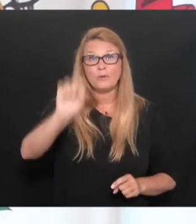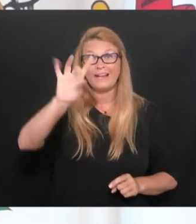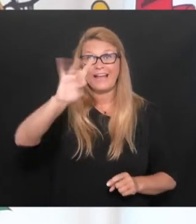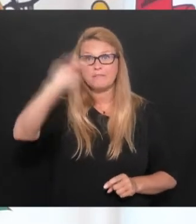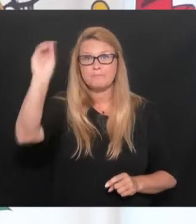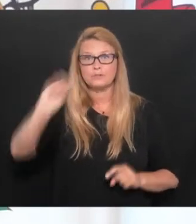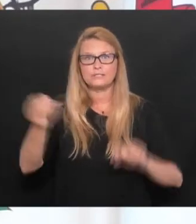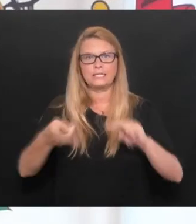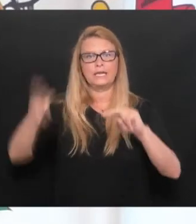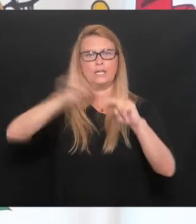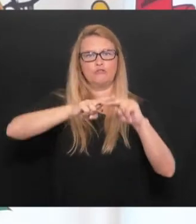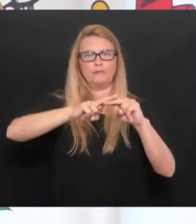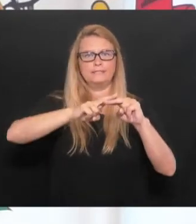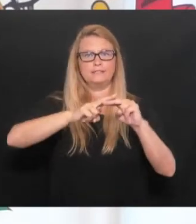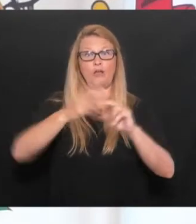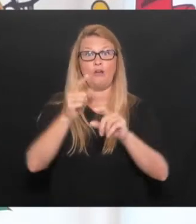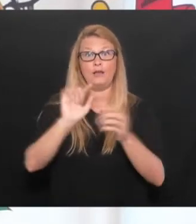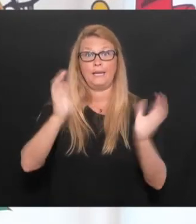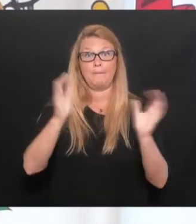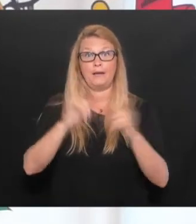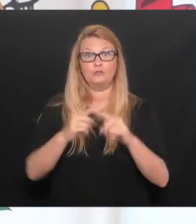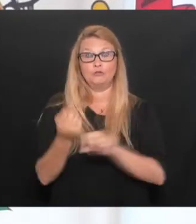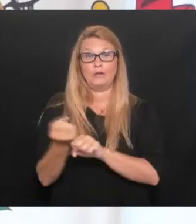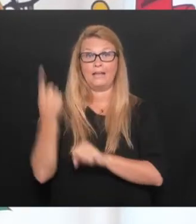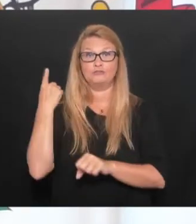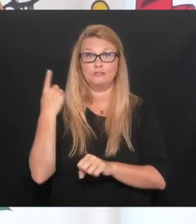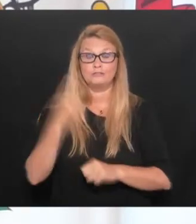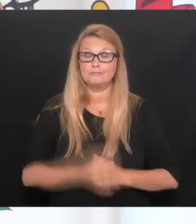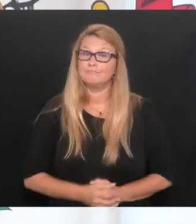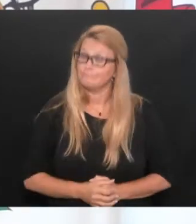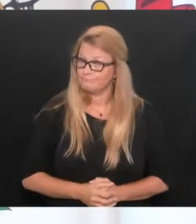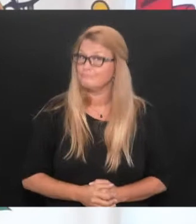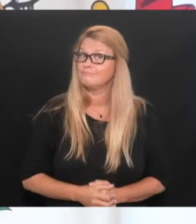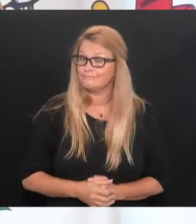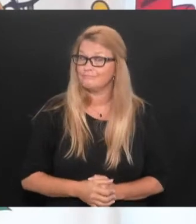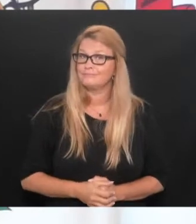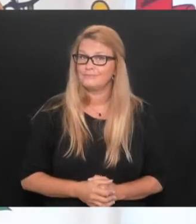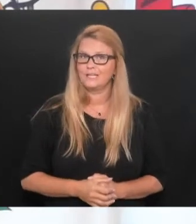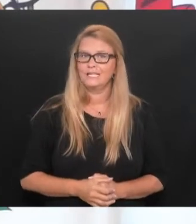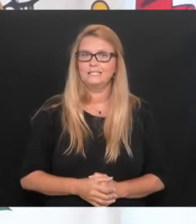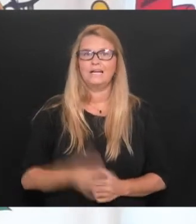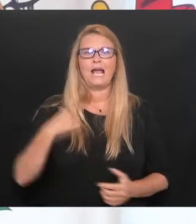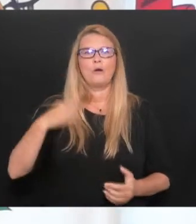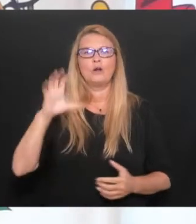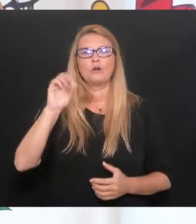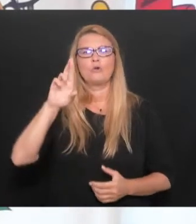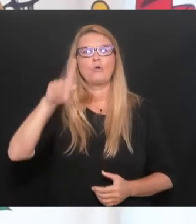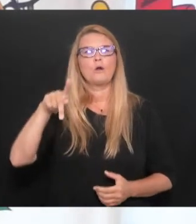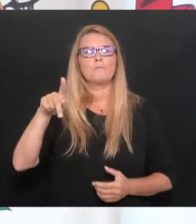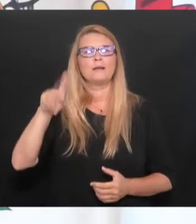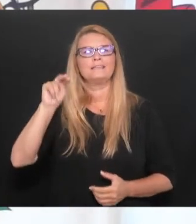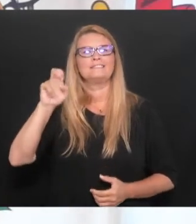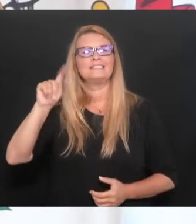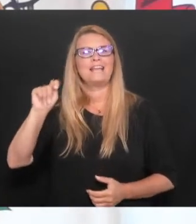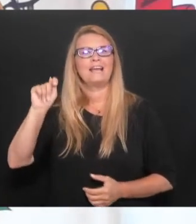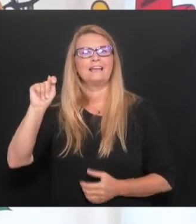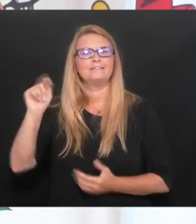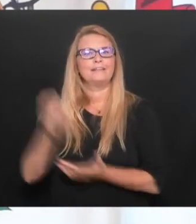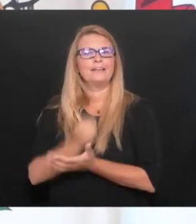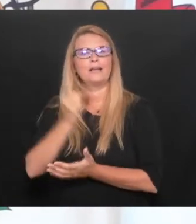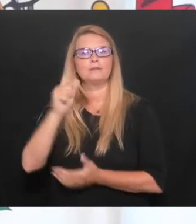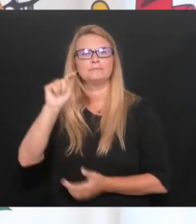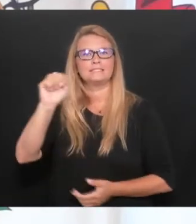95.8% increase over last year in the month of July. Our corporate net income tax, we're